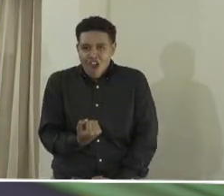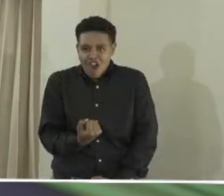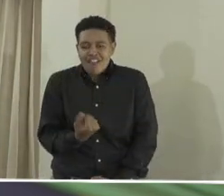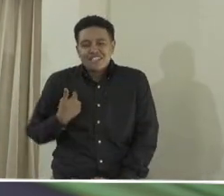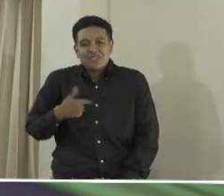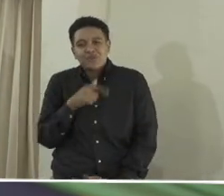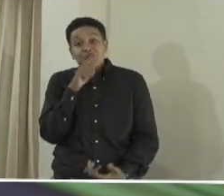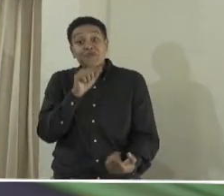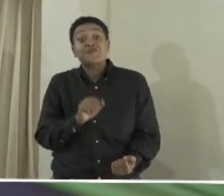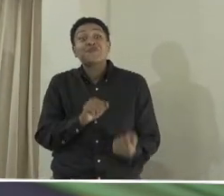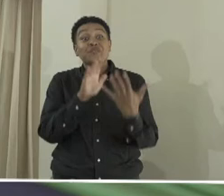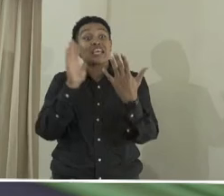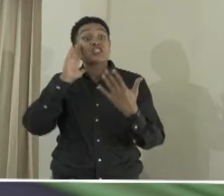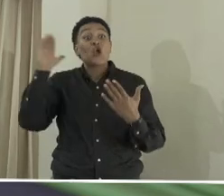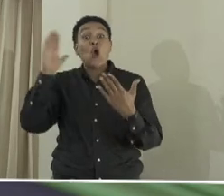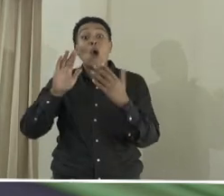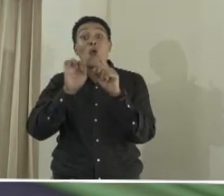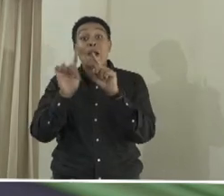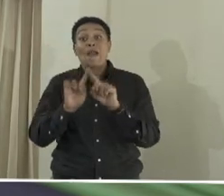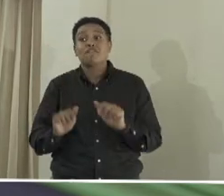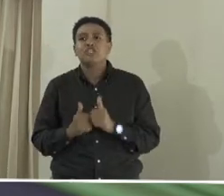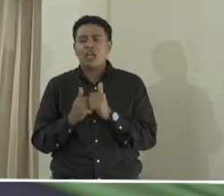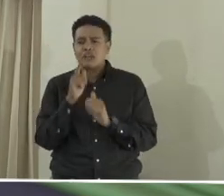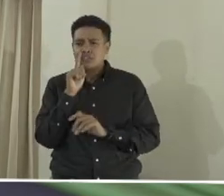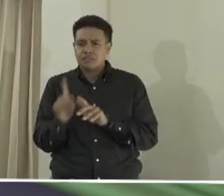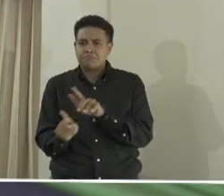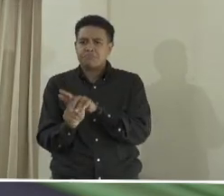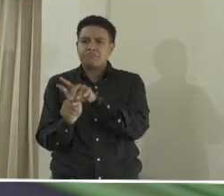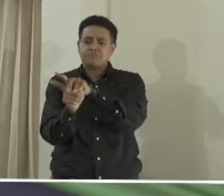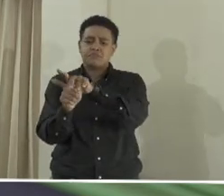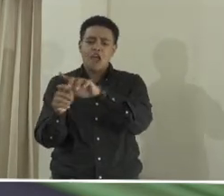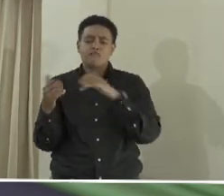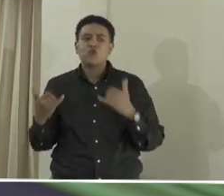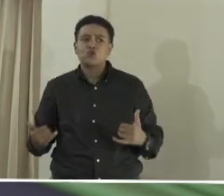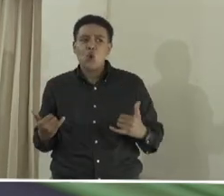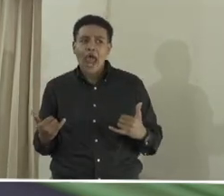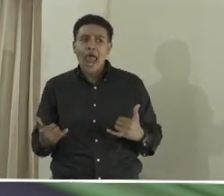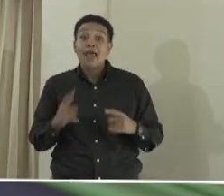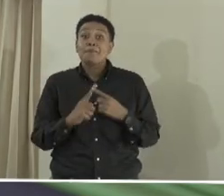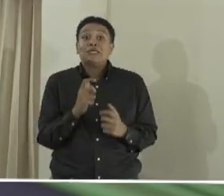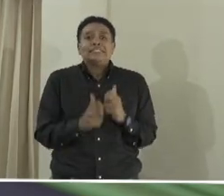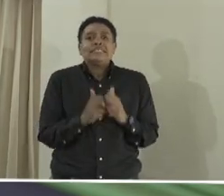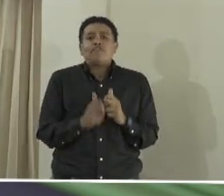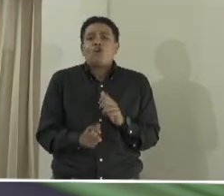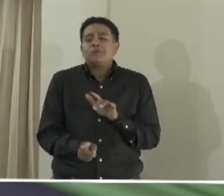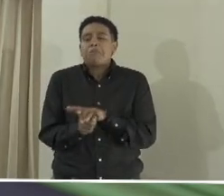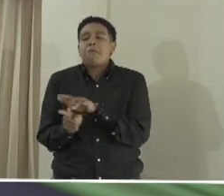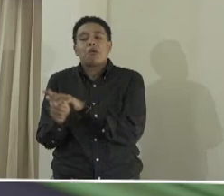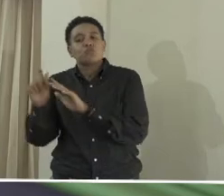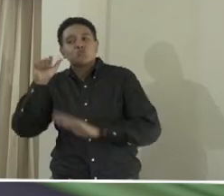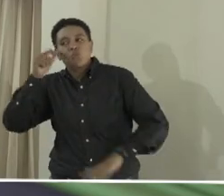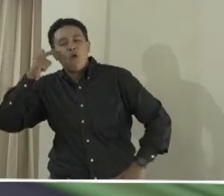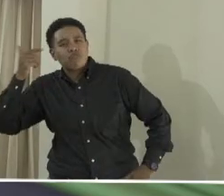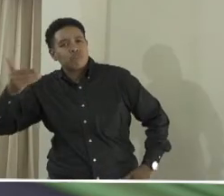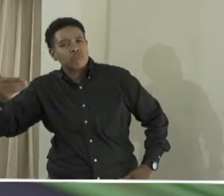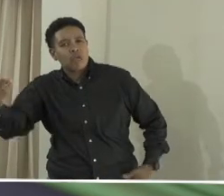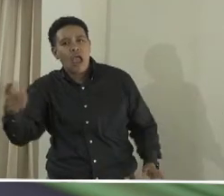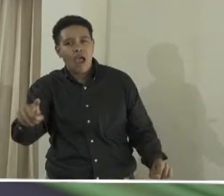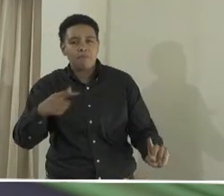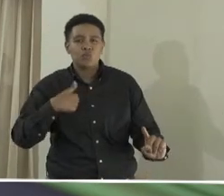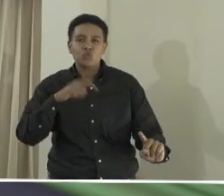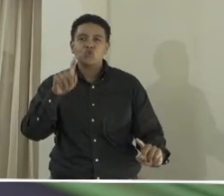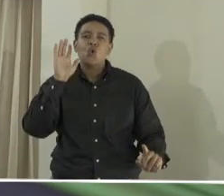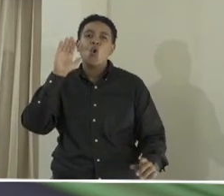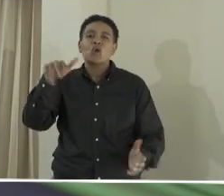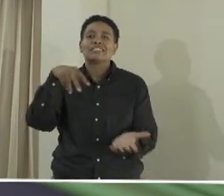we face all the challenges of today and the difficulties of tomorrow. Let's